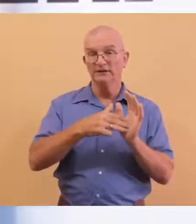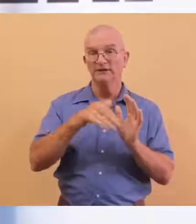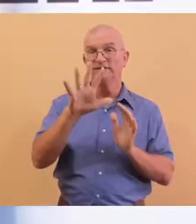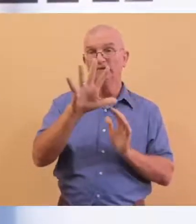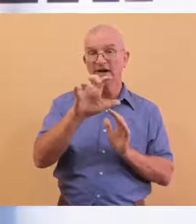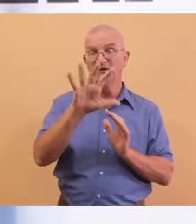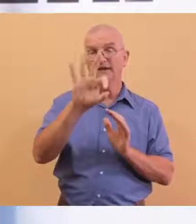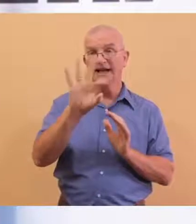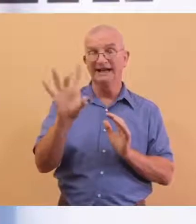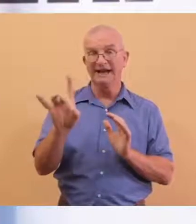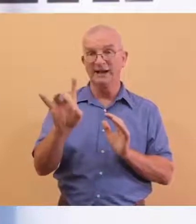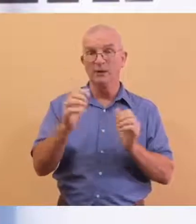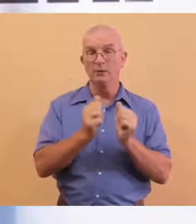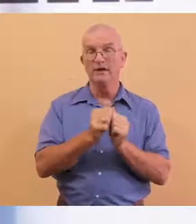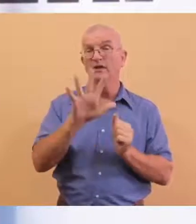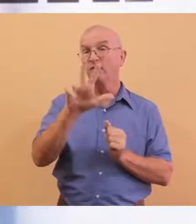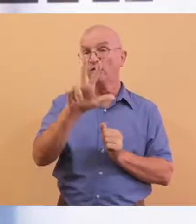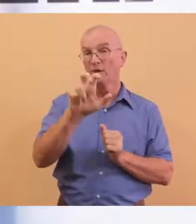9,630,598, with